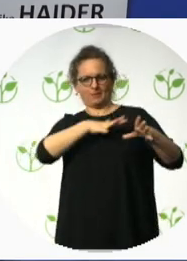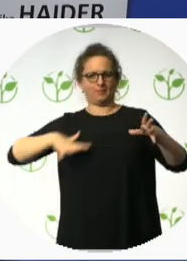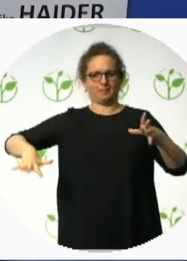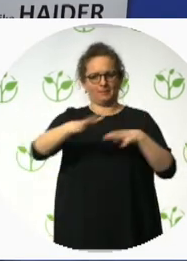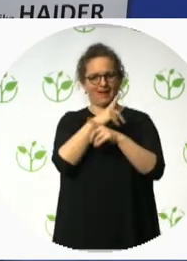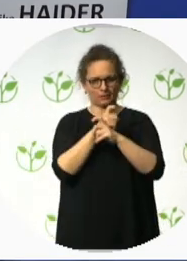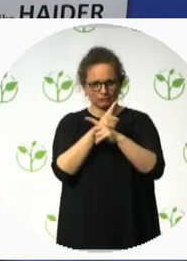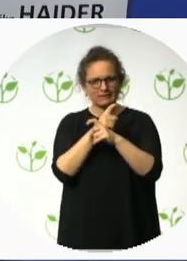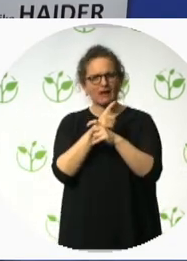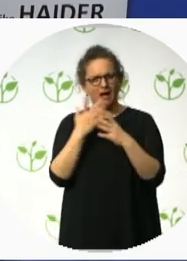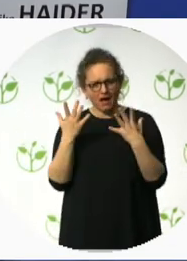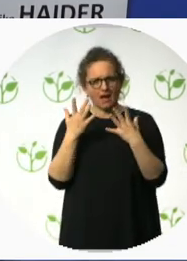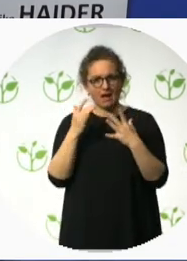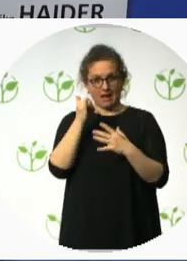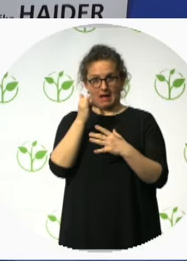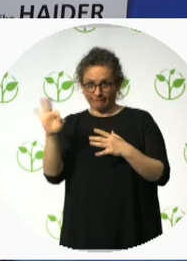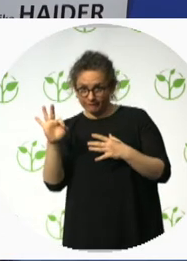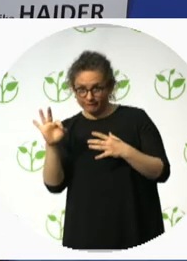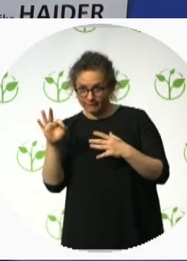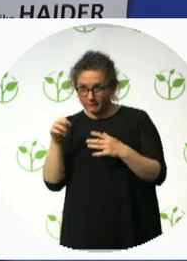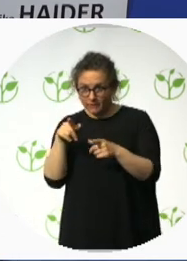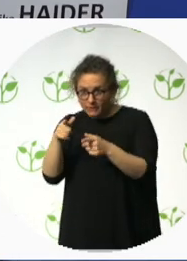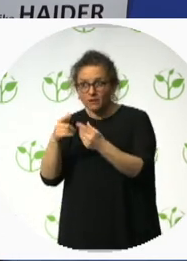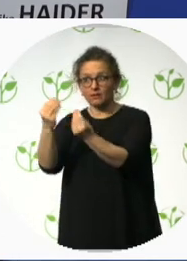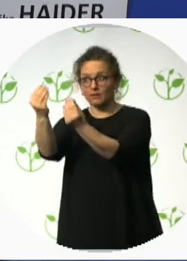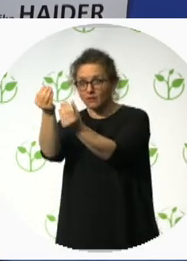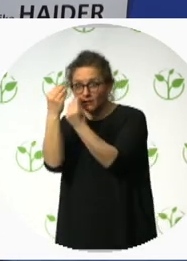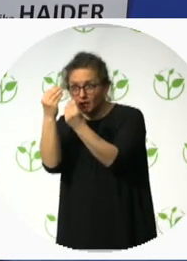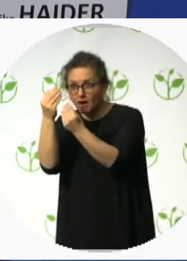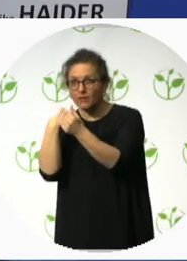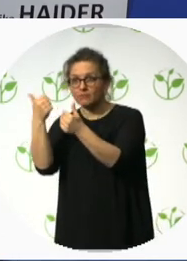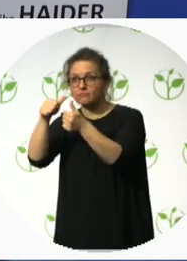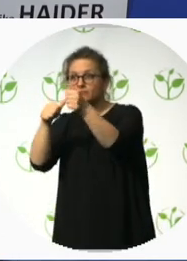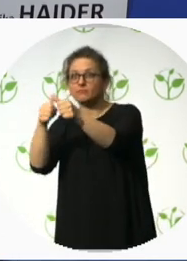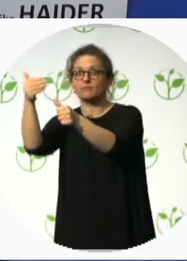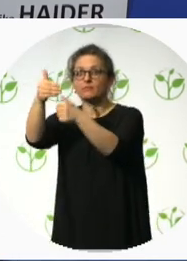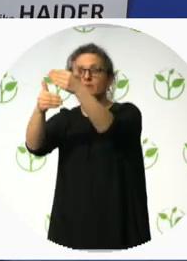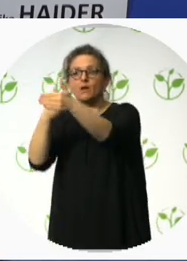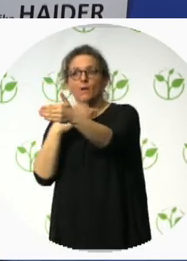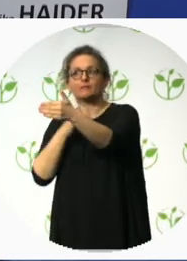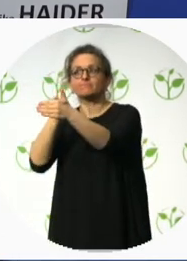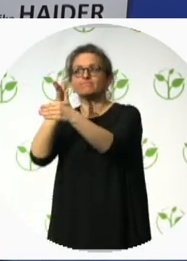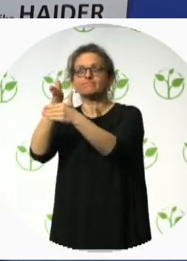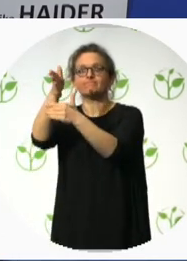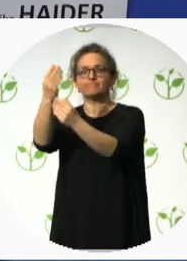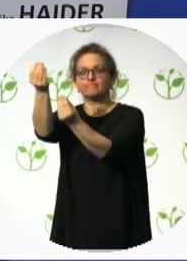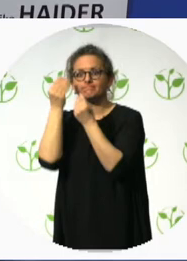if you want to make a further education, then you have to find a big